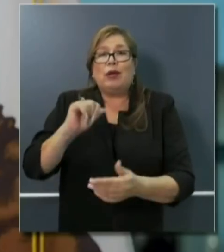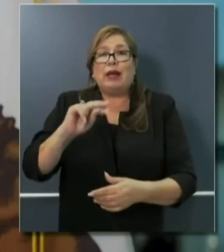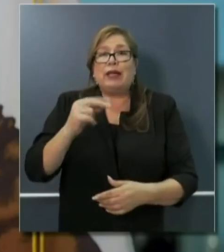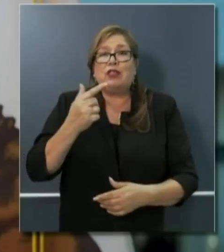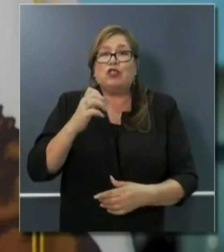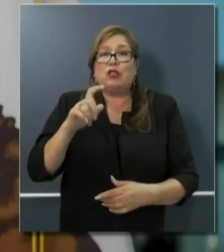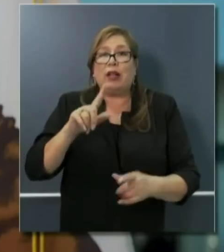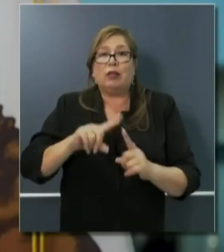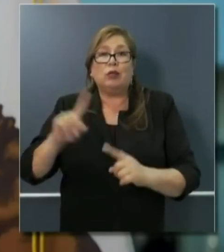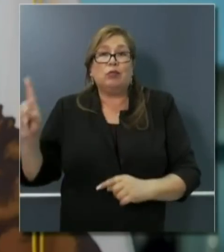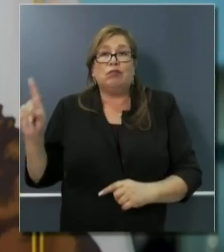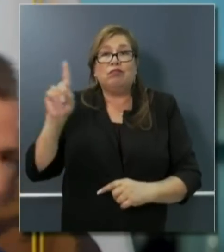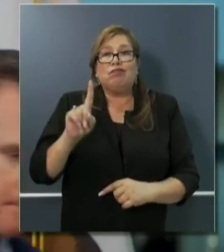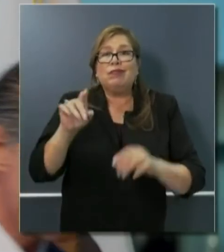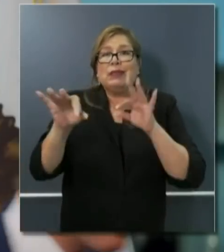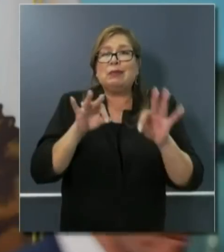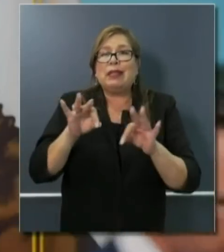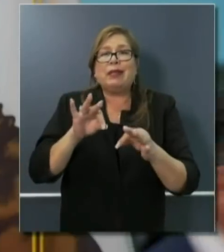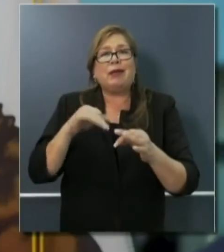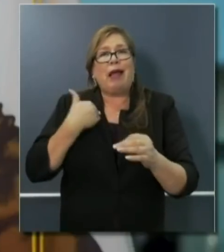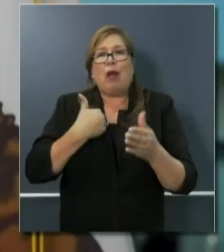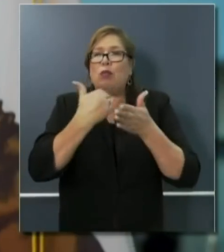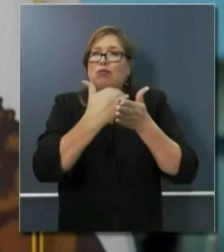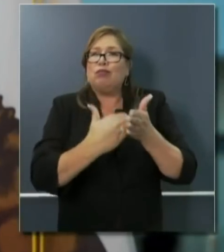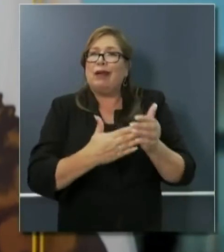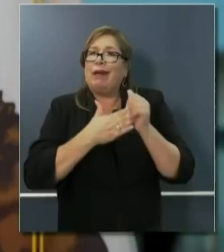of facial coverings.